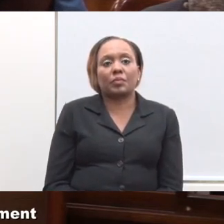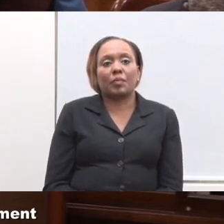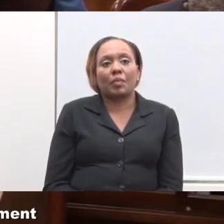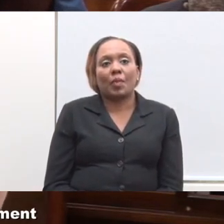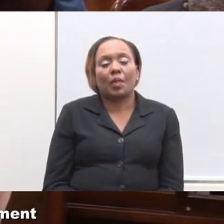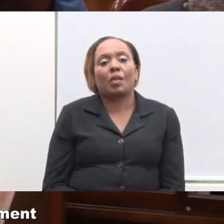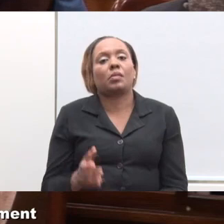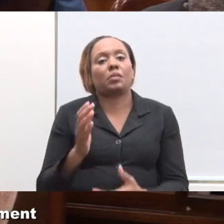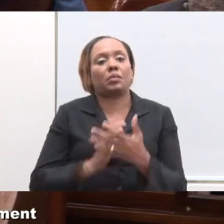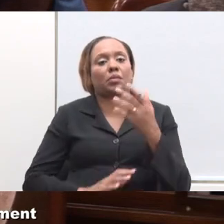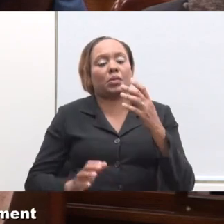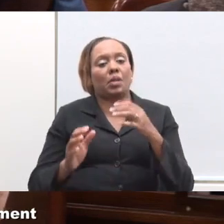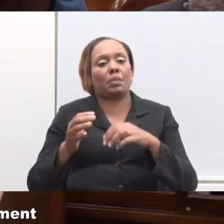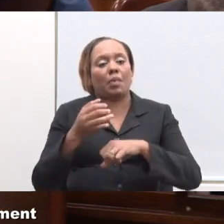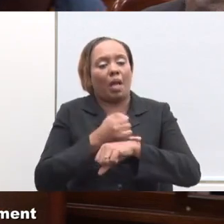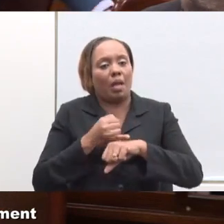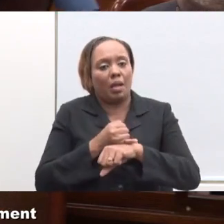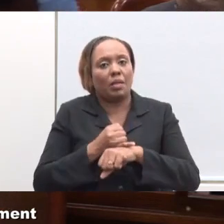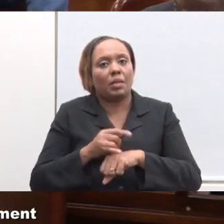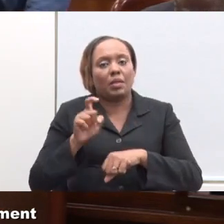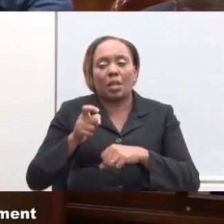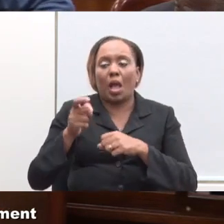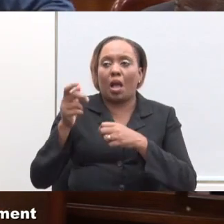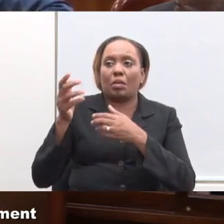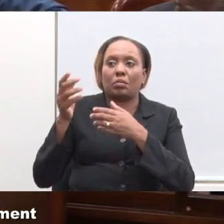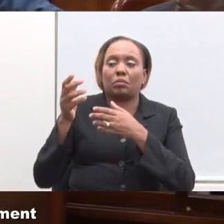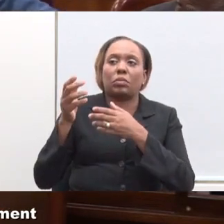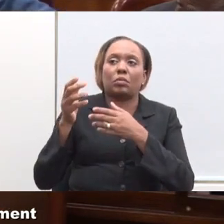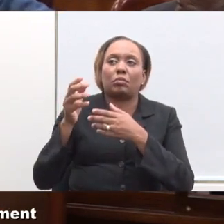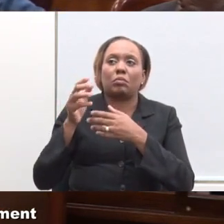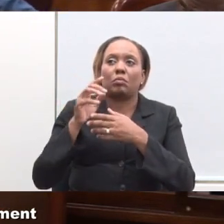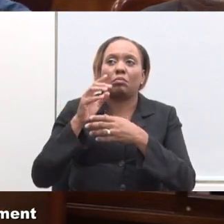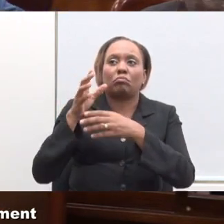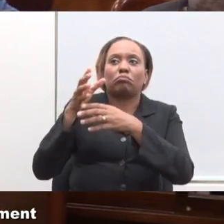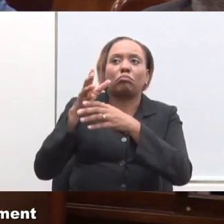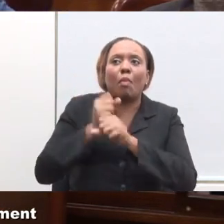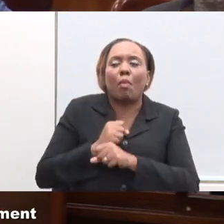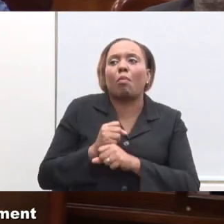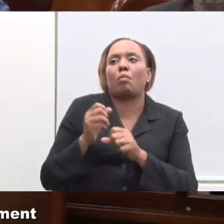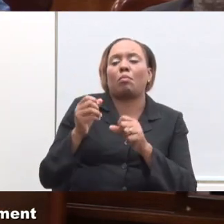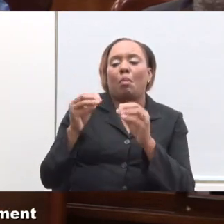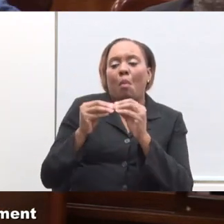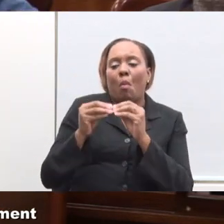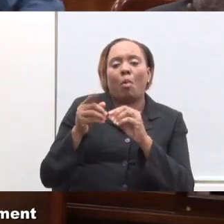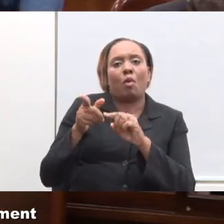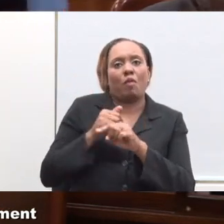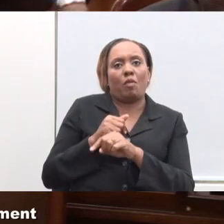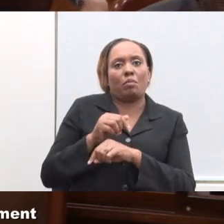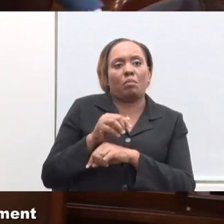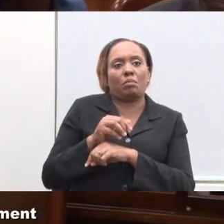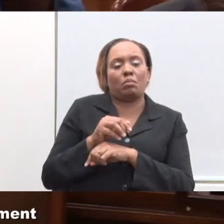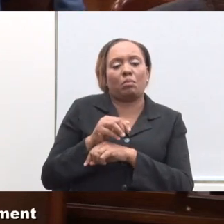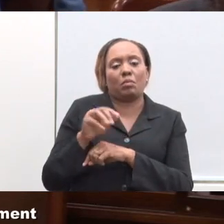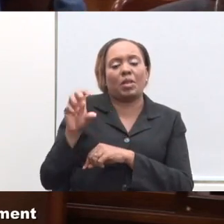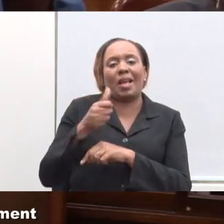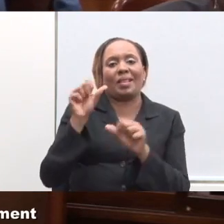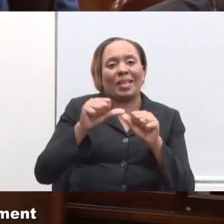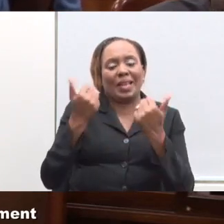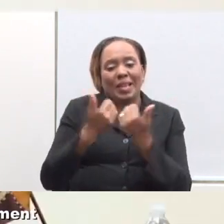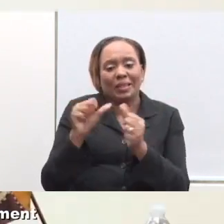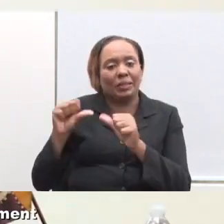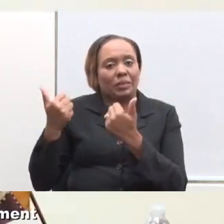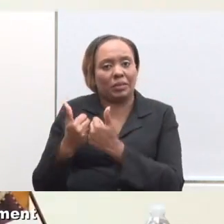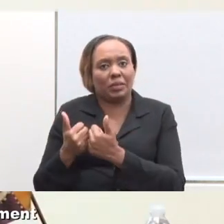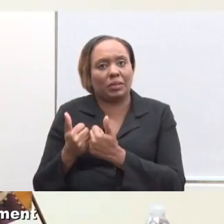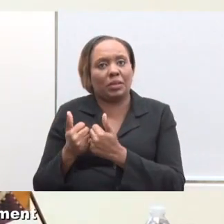have, but that we are saying also to them and to the development banks, we are going to have to